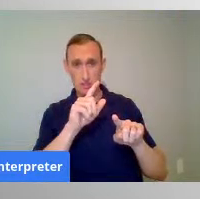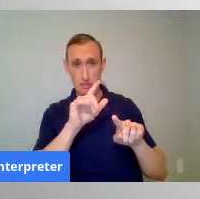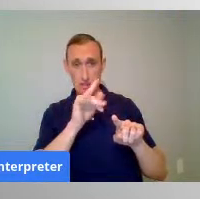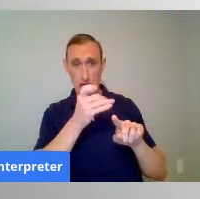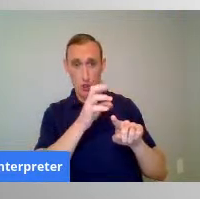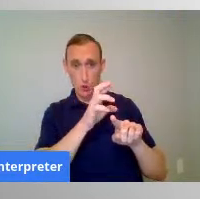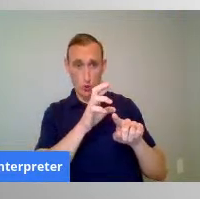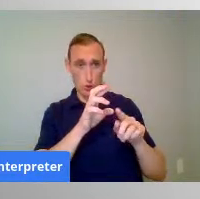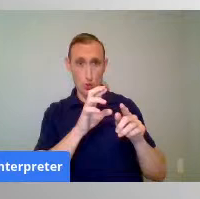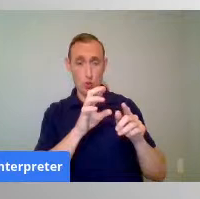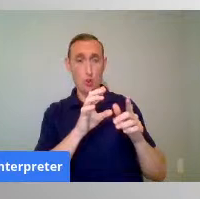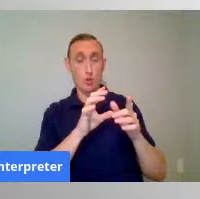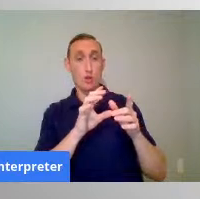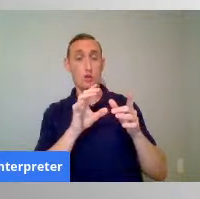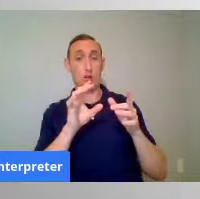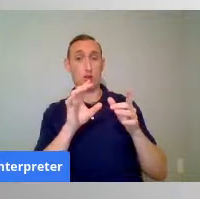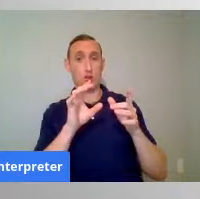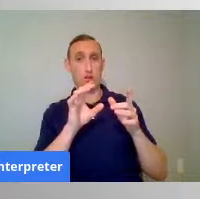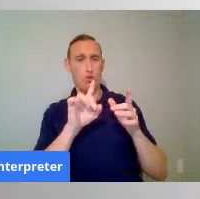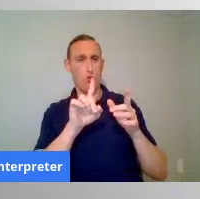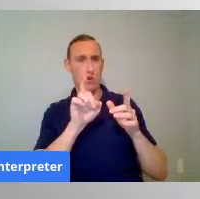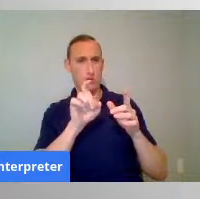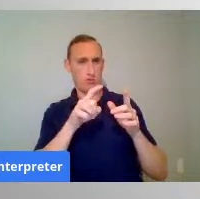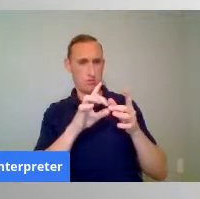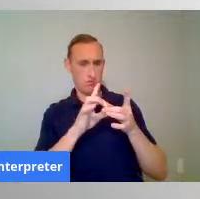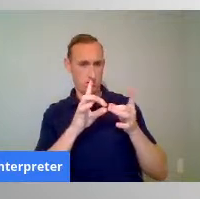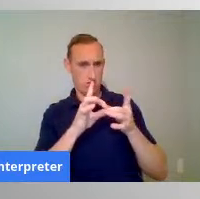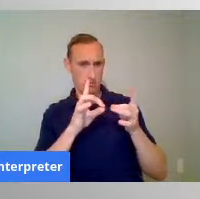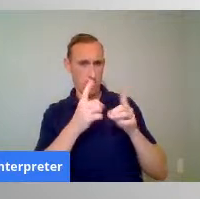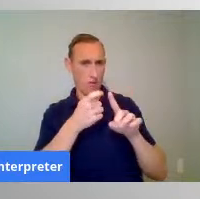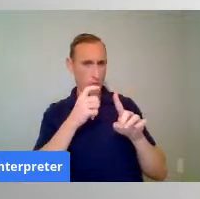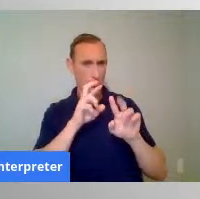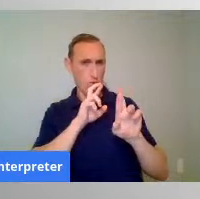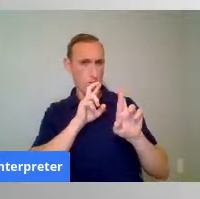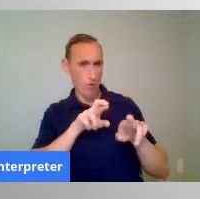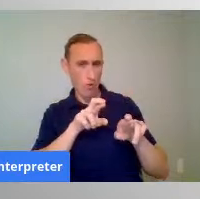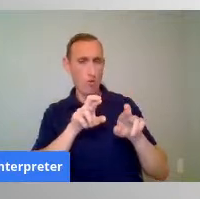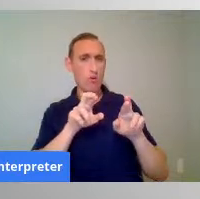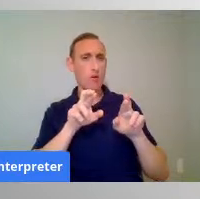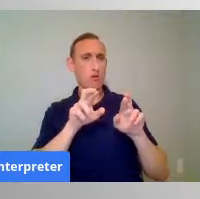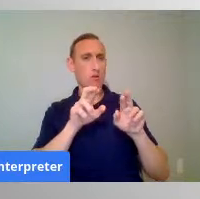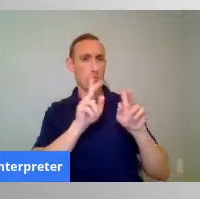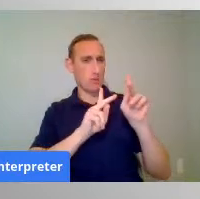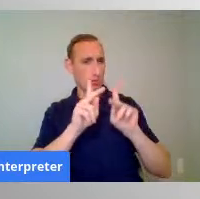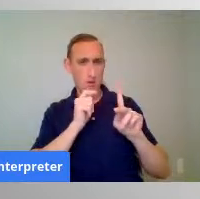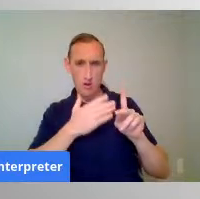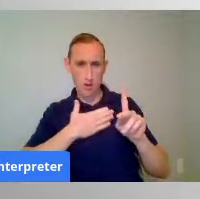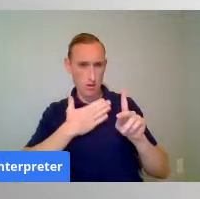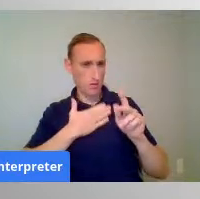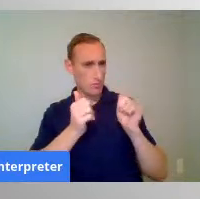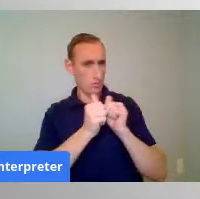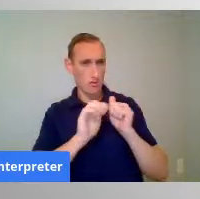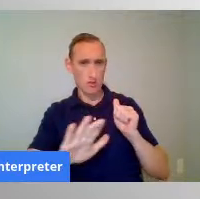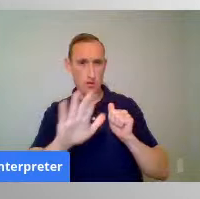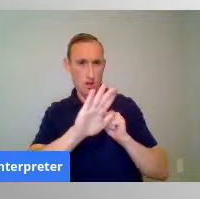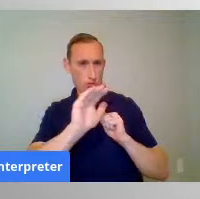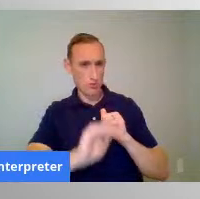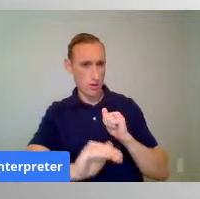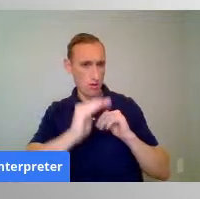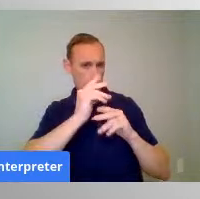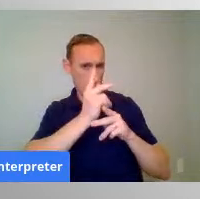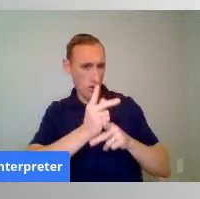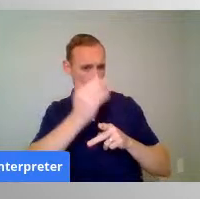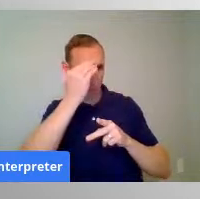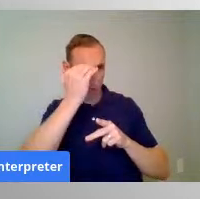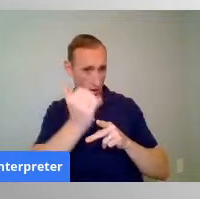is, from the report, what was the reason that people were unhappy with their childcare? It really comes down, of course, to two main things.